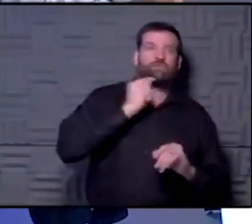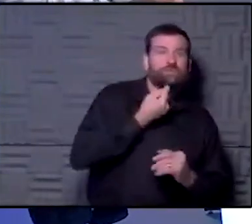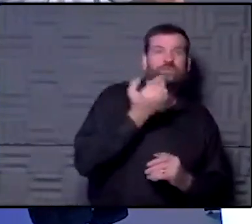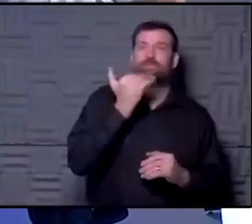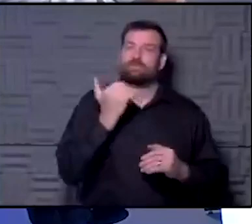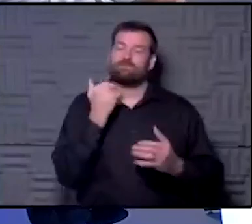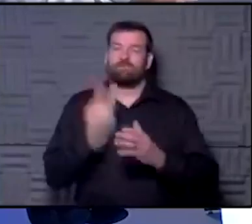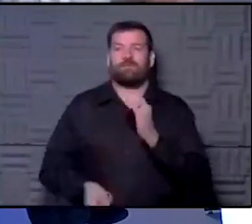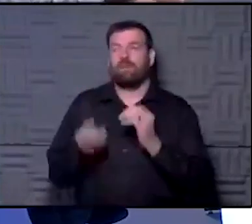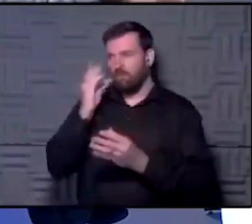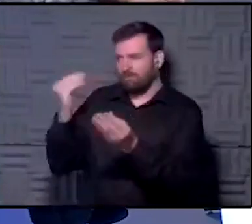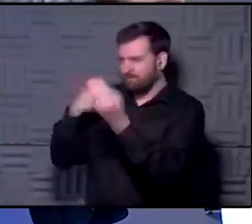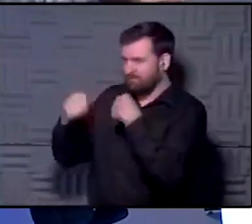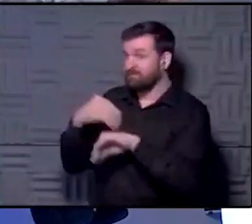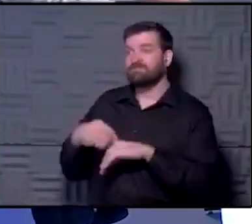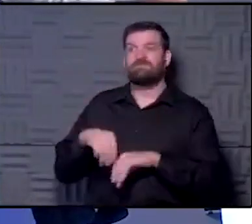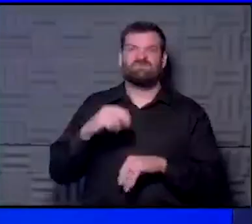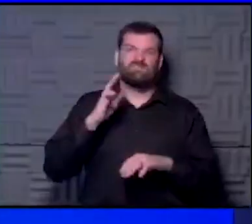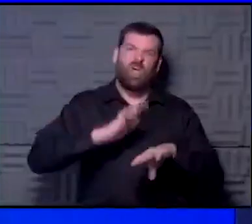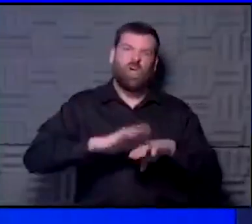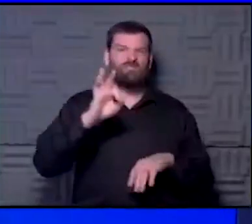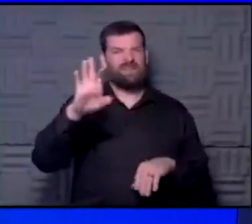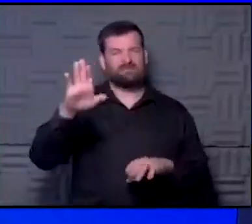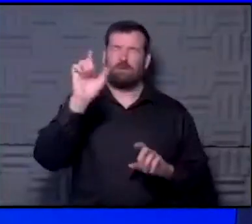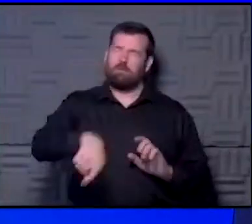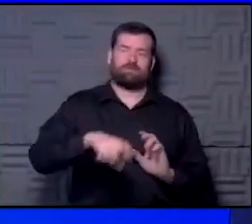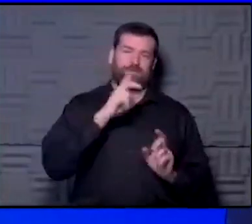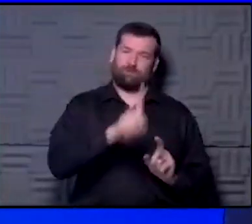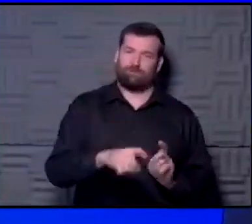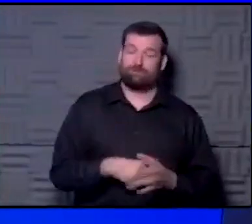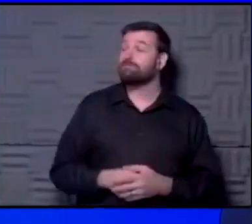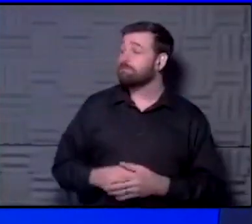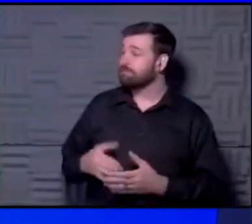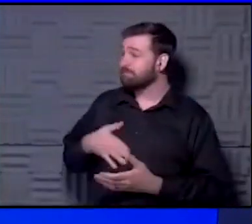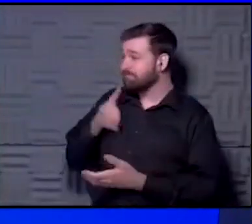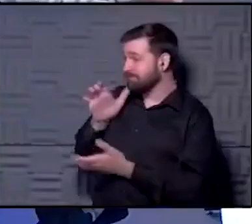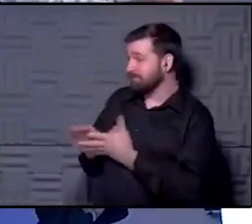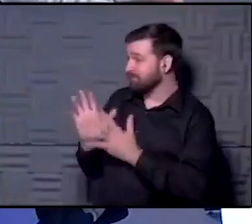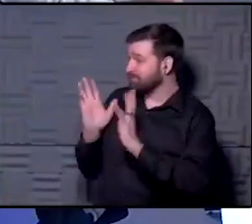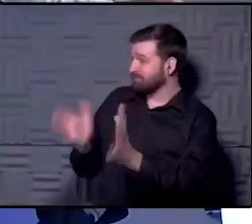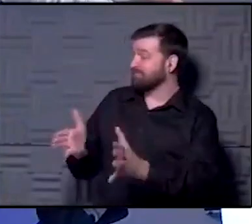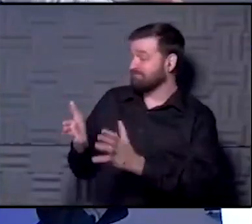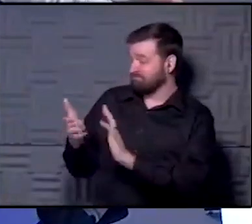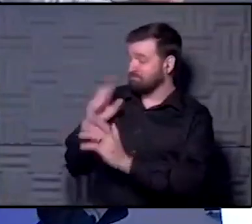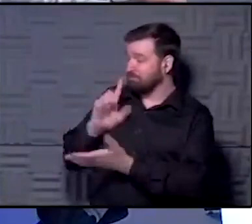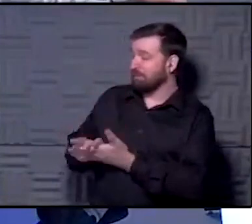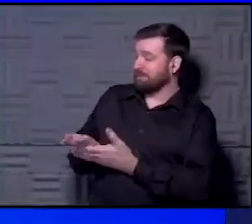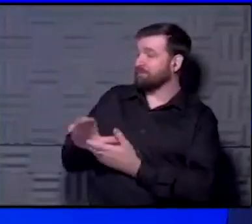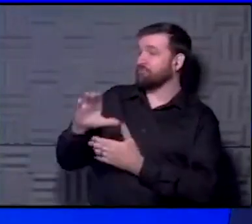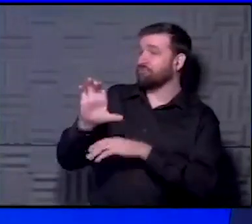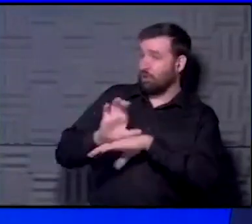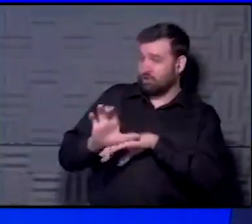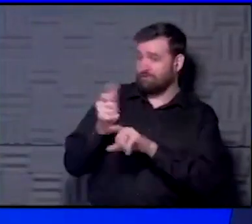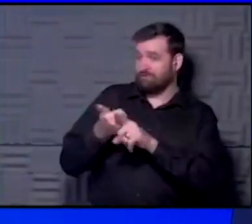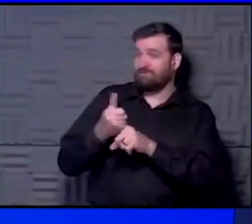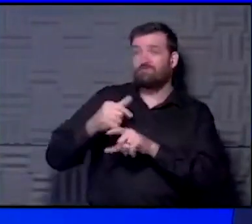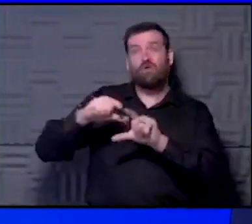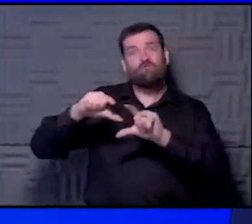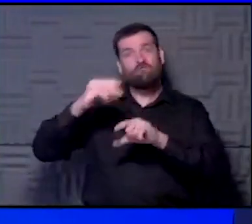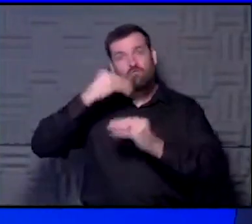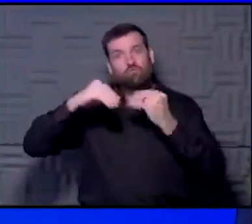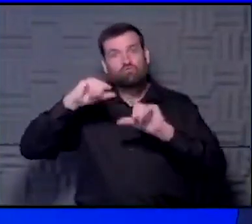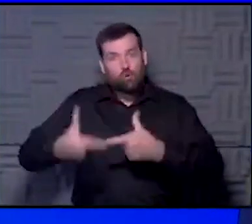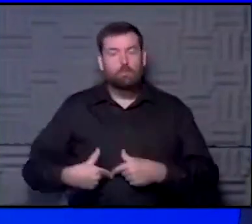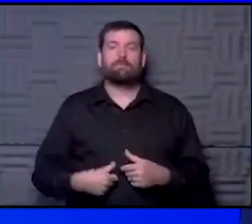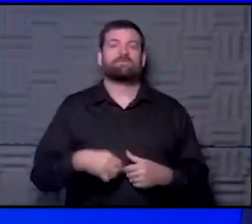this weekend. I'll eat those. If it's on chocolate. Facebook, it's got to be true, Oh, right? well, My wife believes chocolate is a food group. So I think, leaving off today, we are heading into